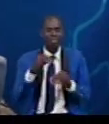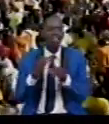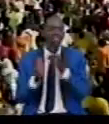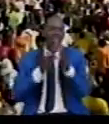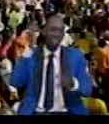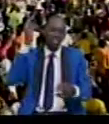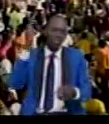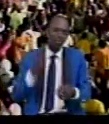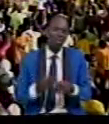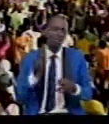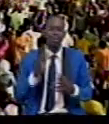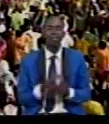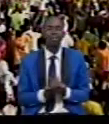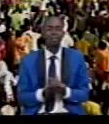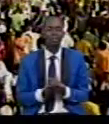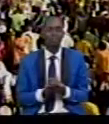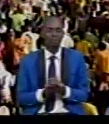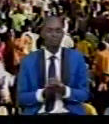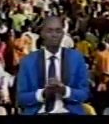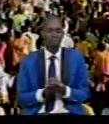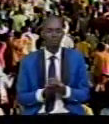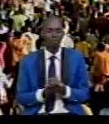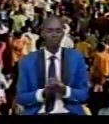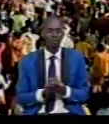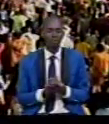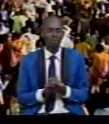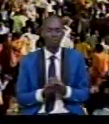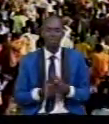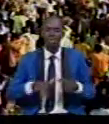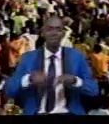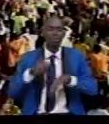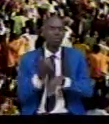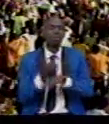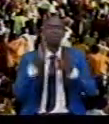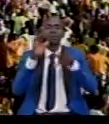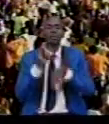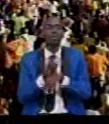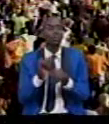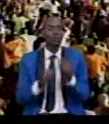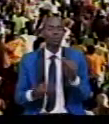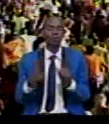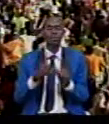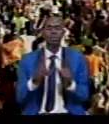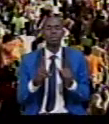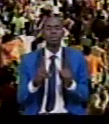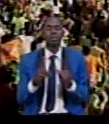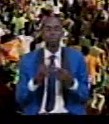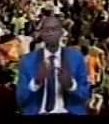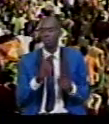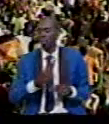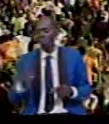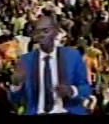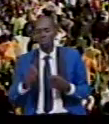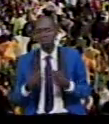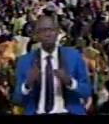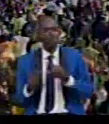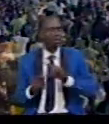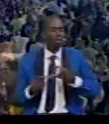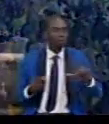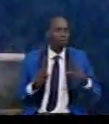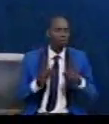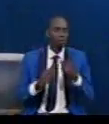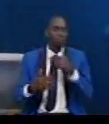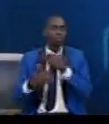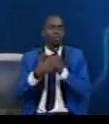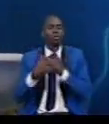Jesus' name. Confirm the miracle everywhere. To the right, to the left, to the back, to